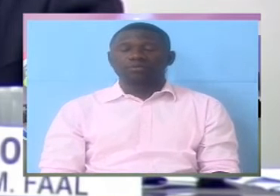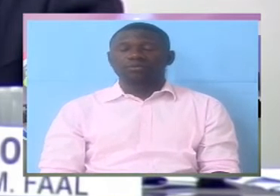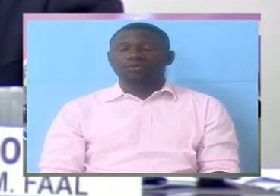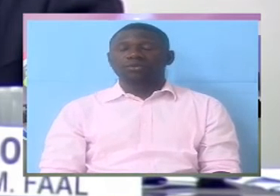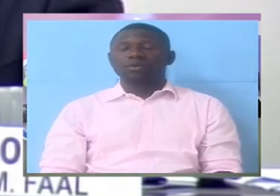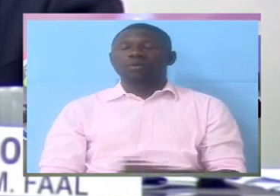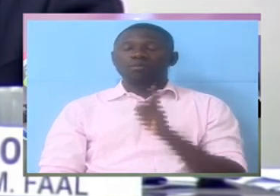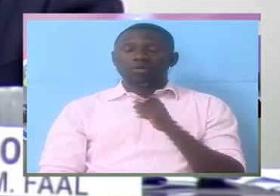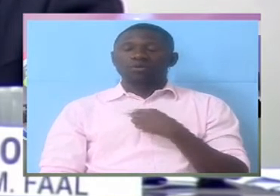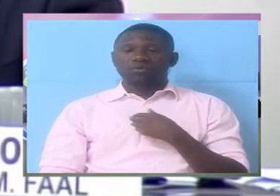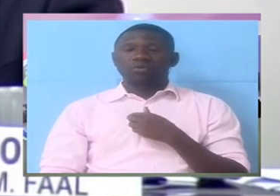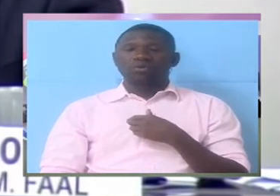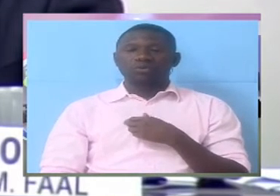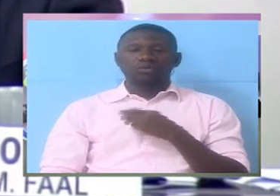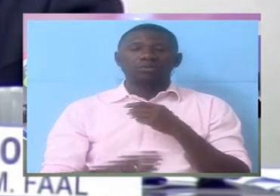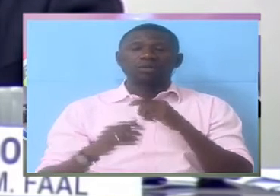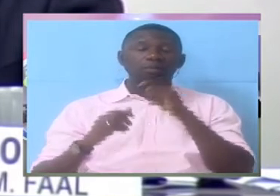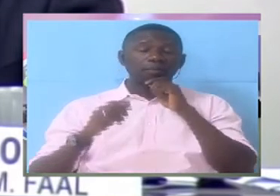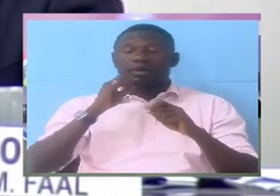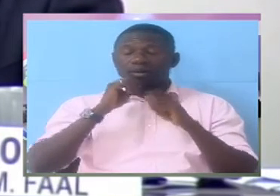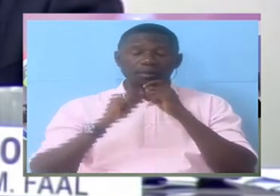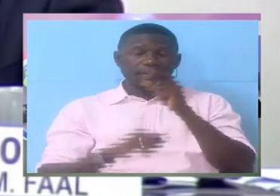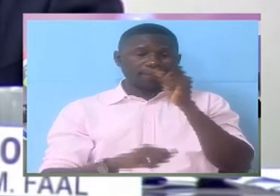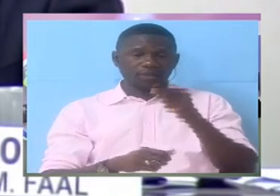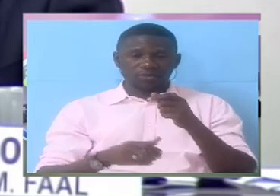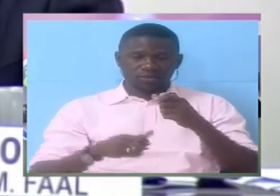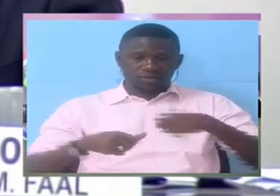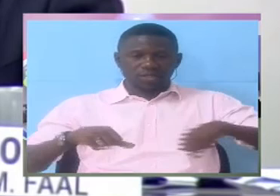he was the expert on that side.